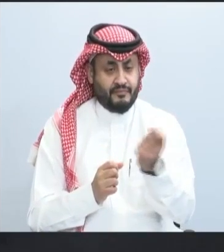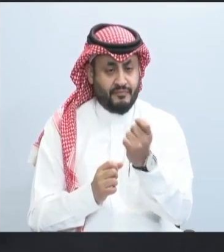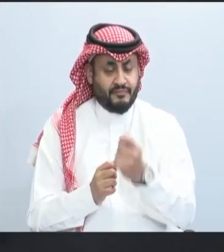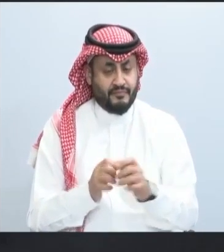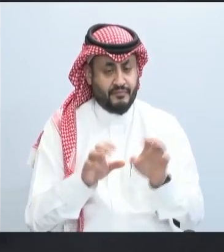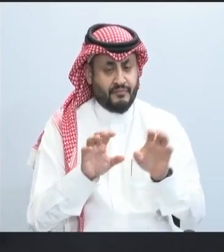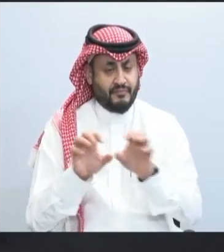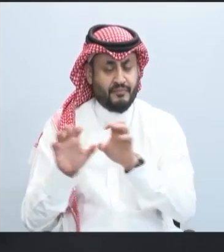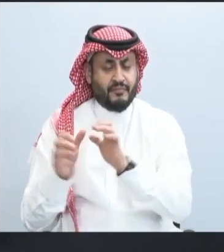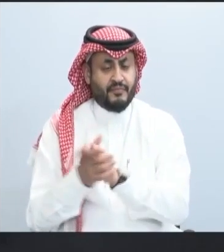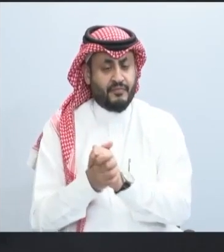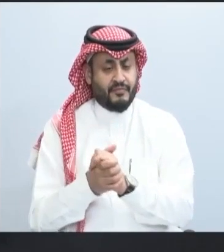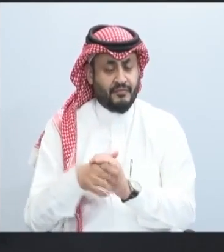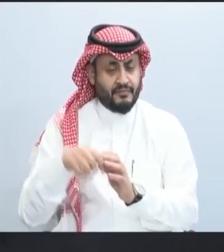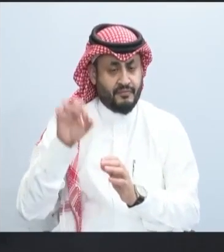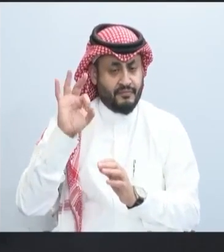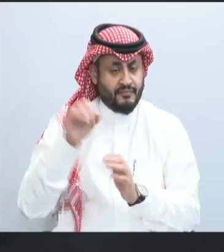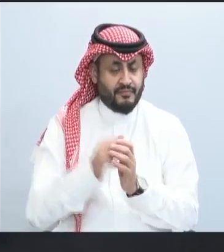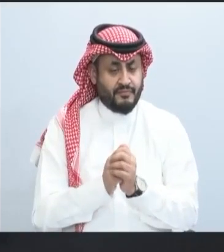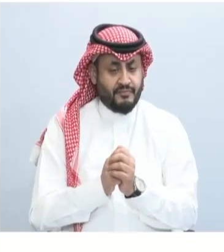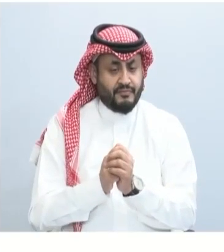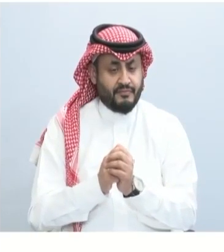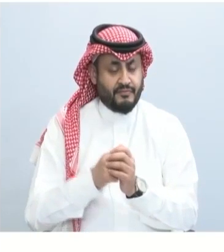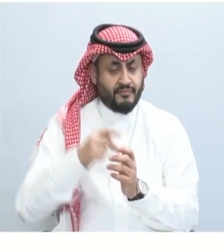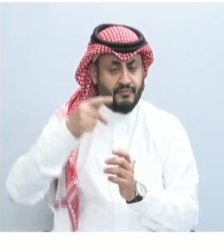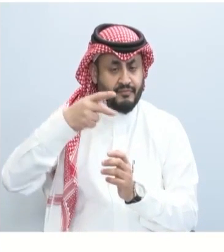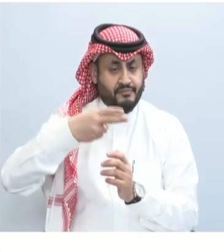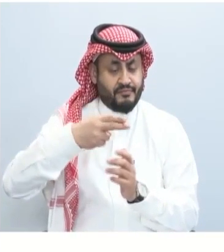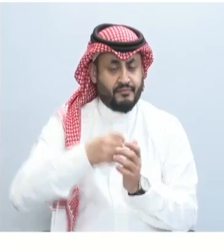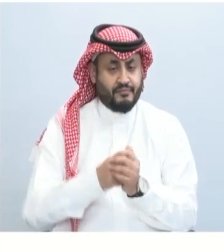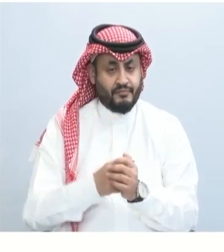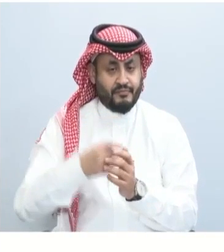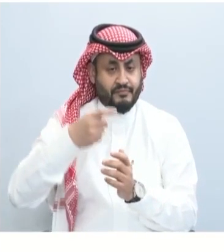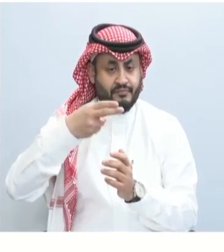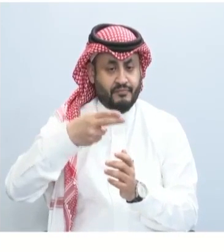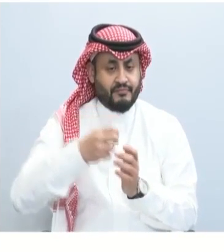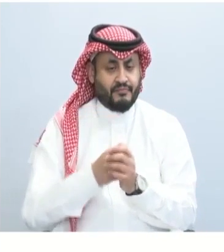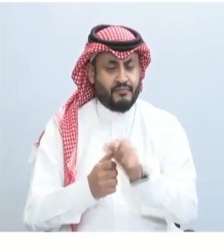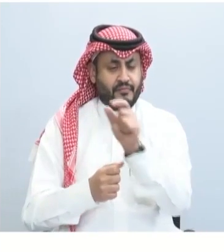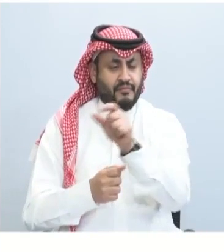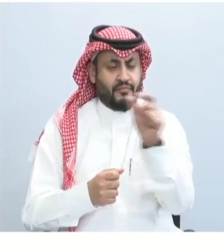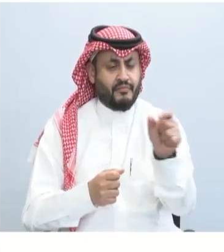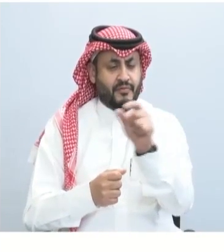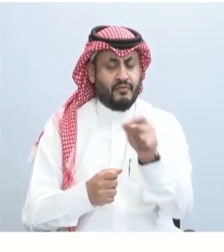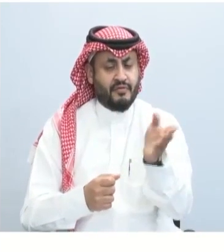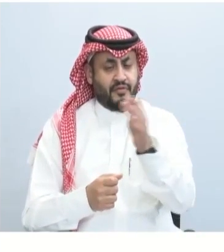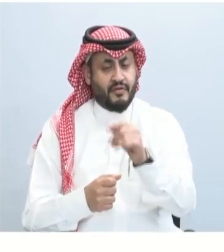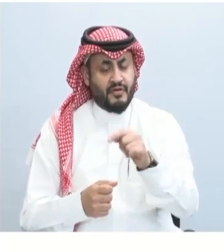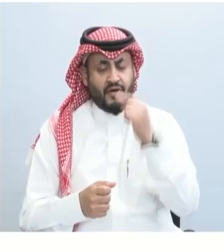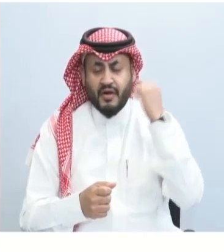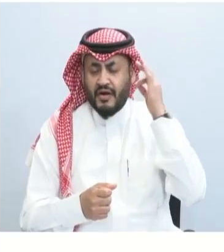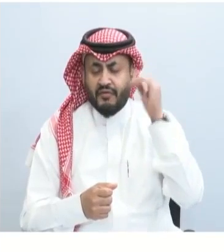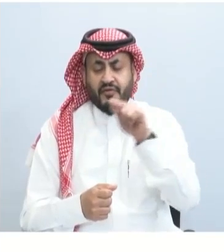these words with either F or PH or GH. So we